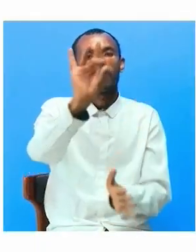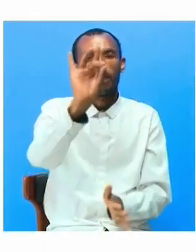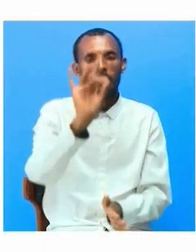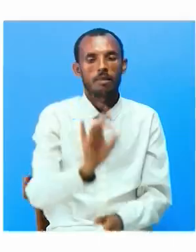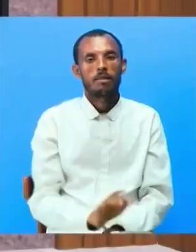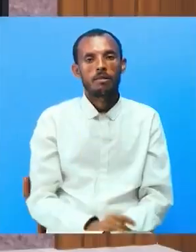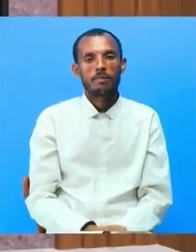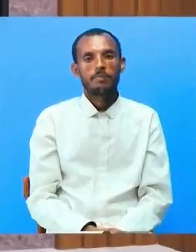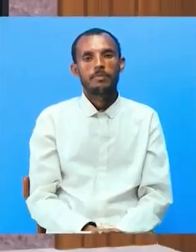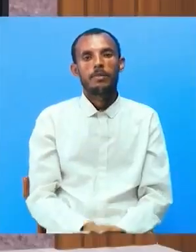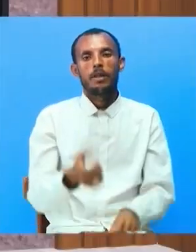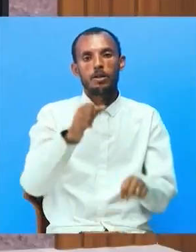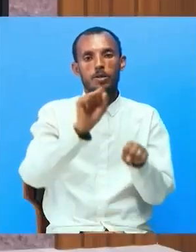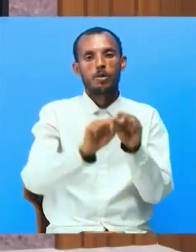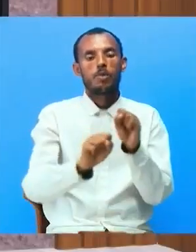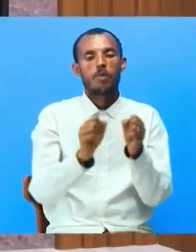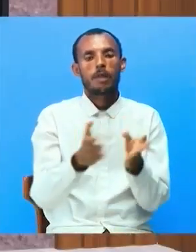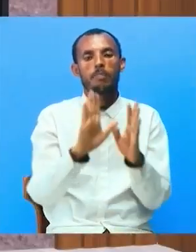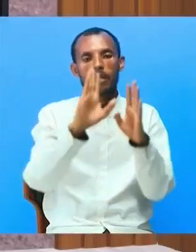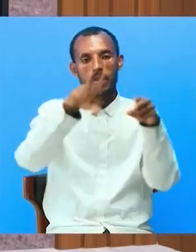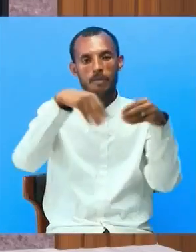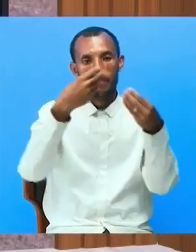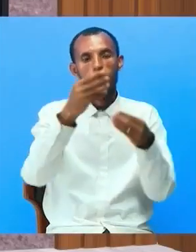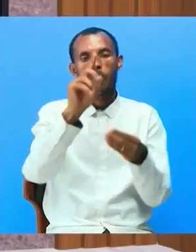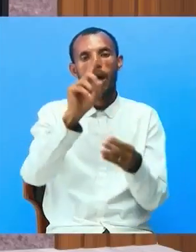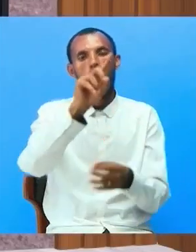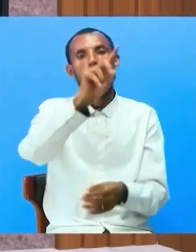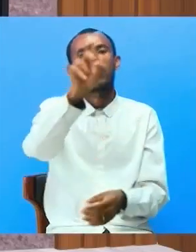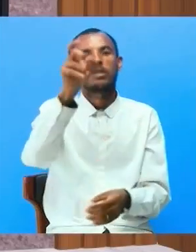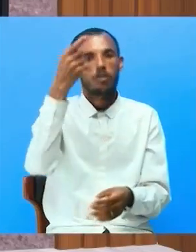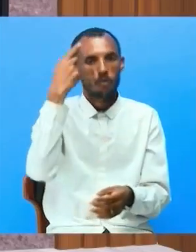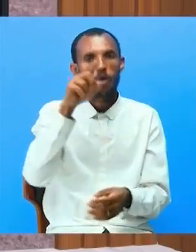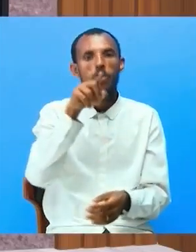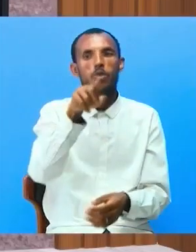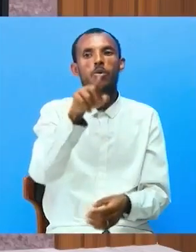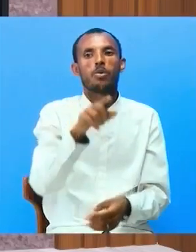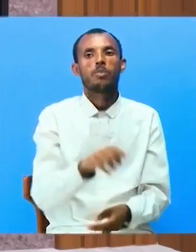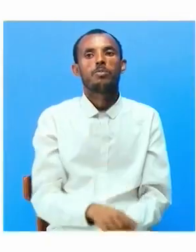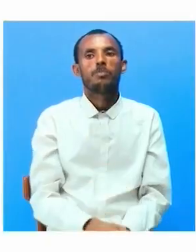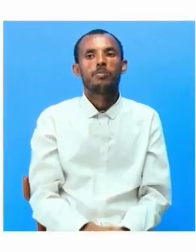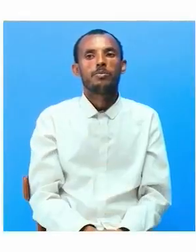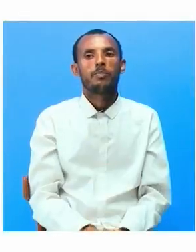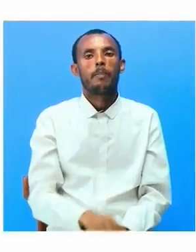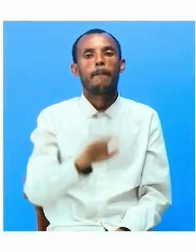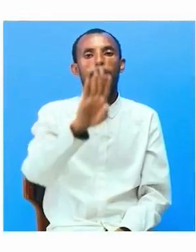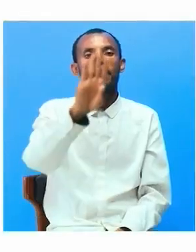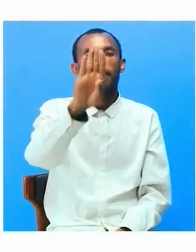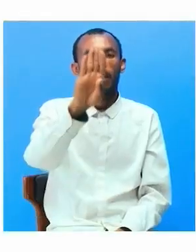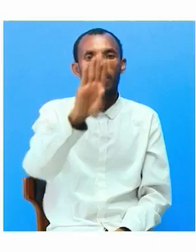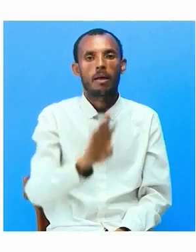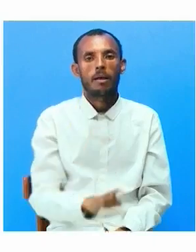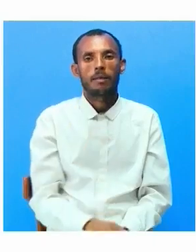negative 8. So, let me give you one question for you.